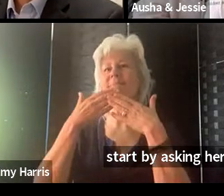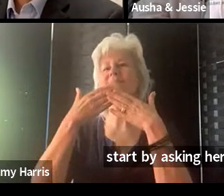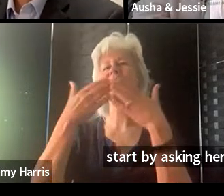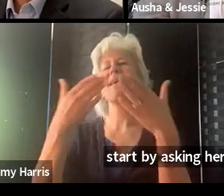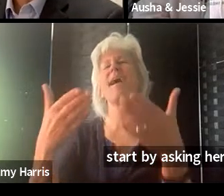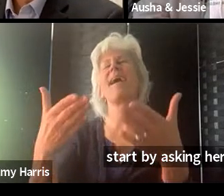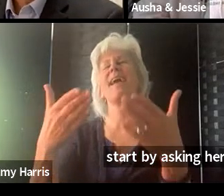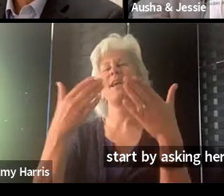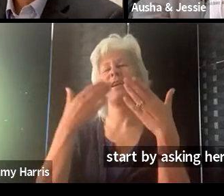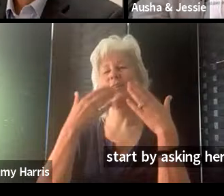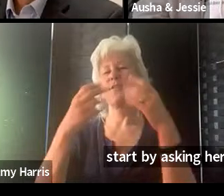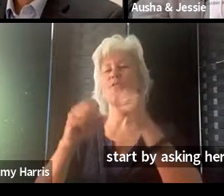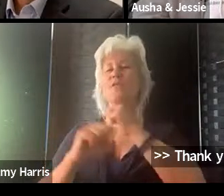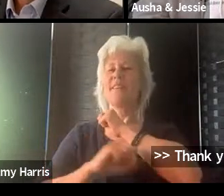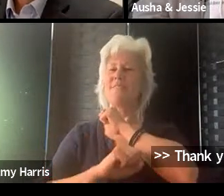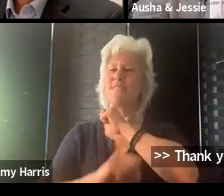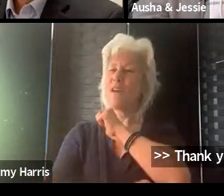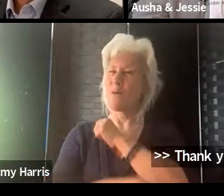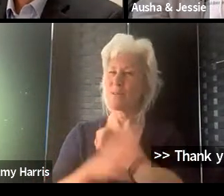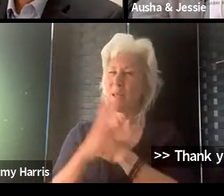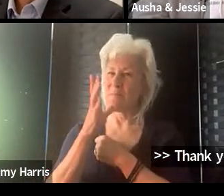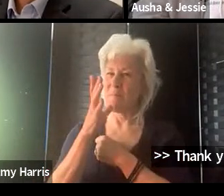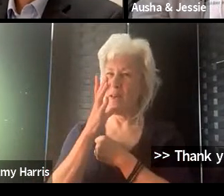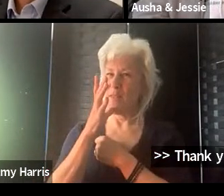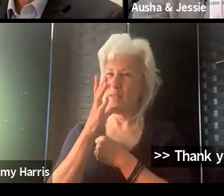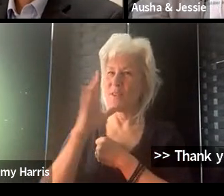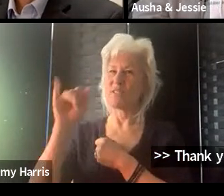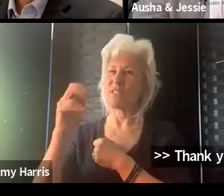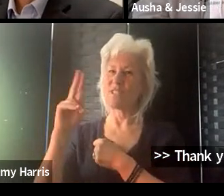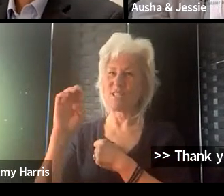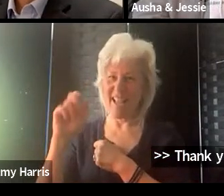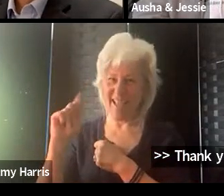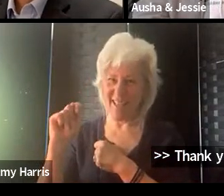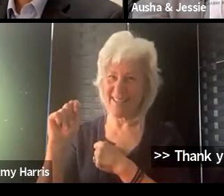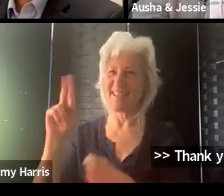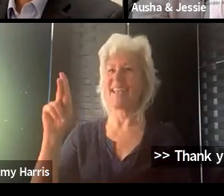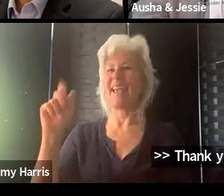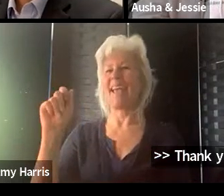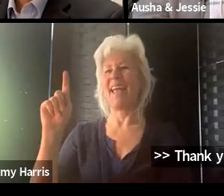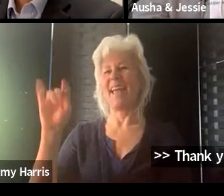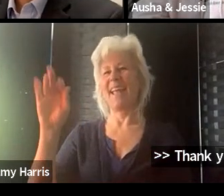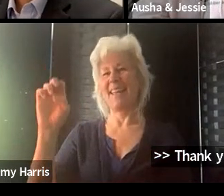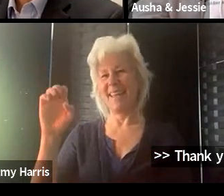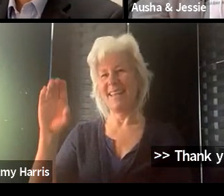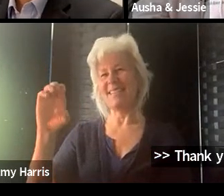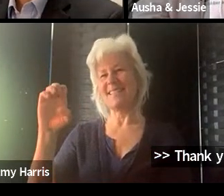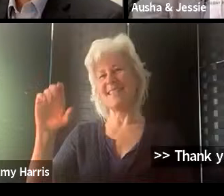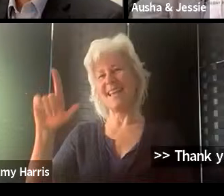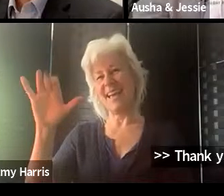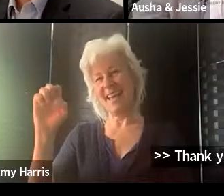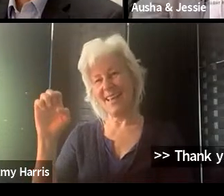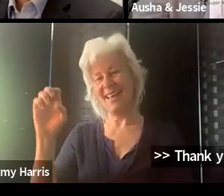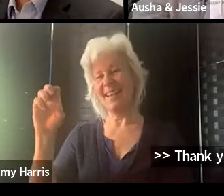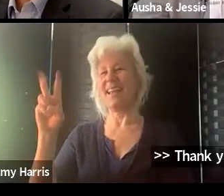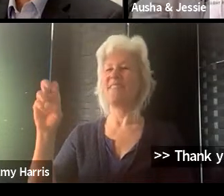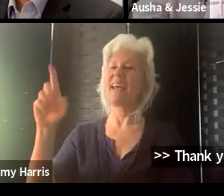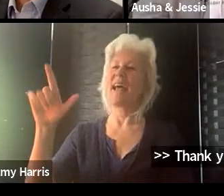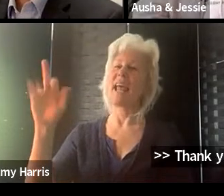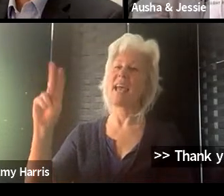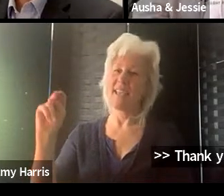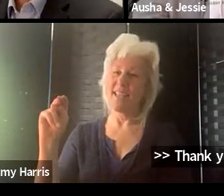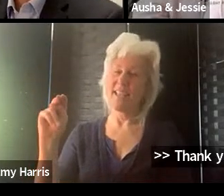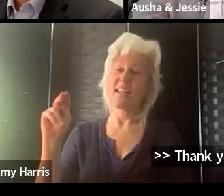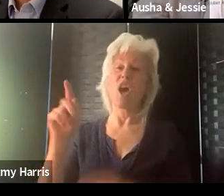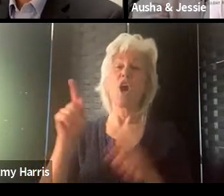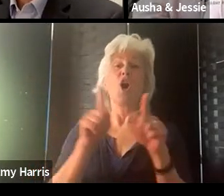a big thank you to the founding mothers, Janet Taggart, Katie Dolan, Cecile Lindquist, and Evelyn Chapman, and then also